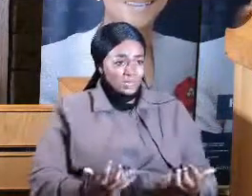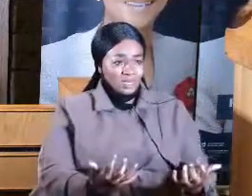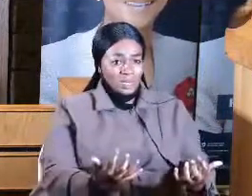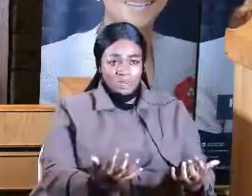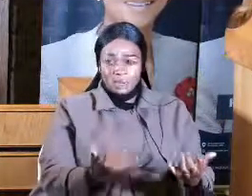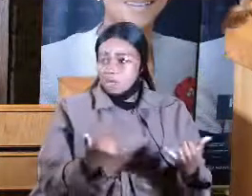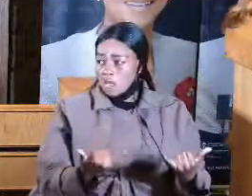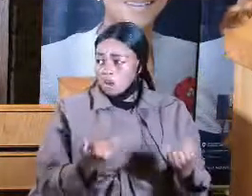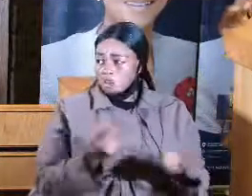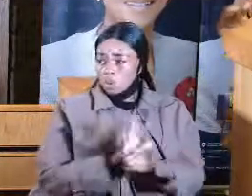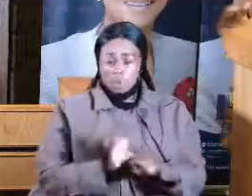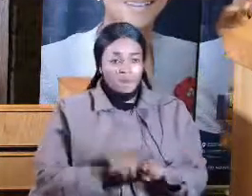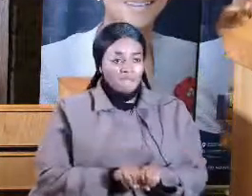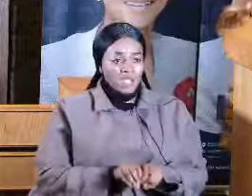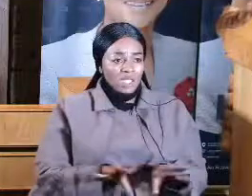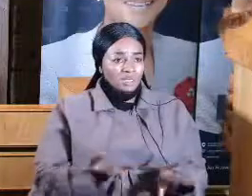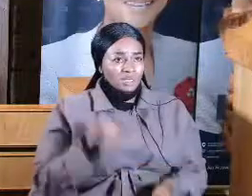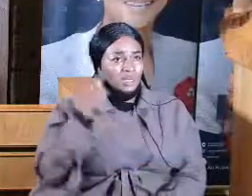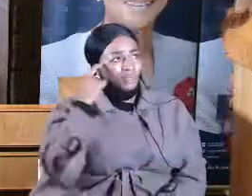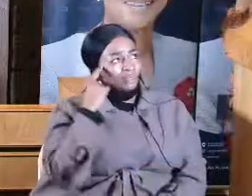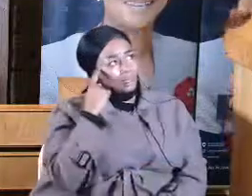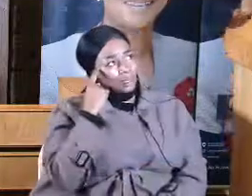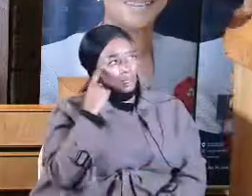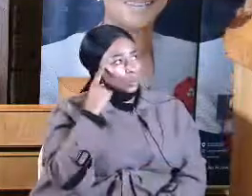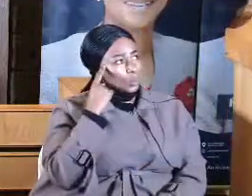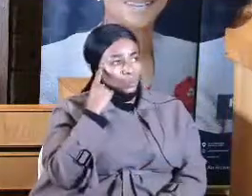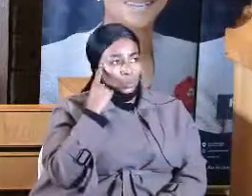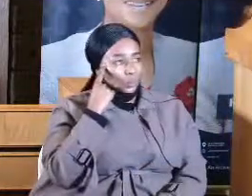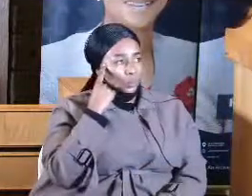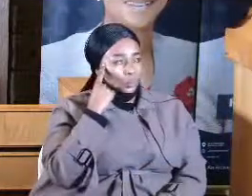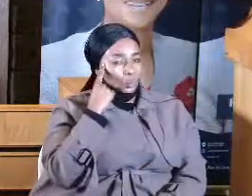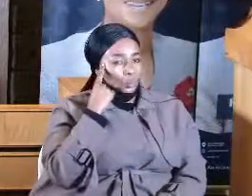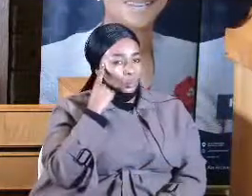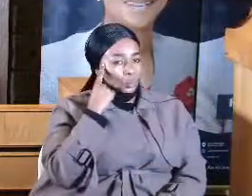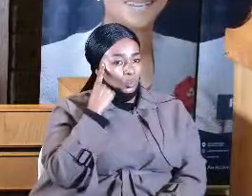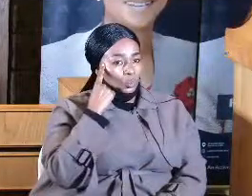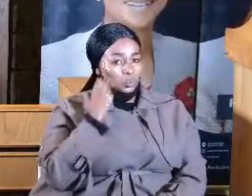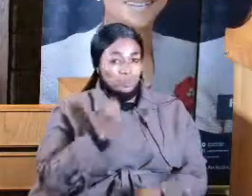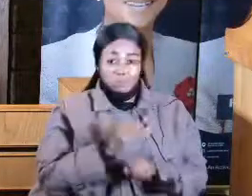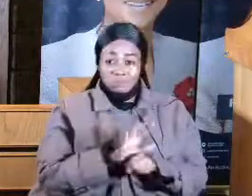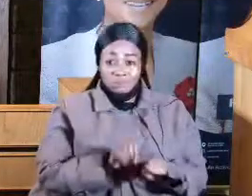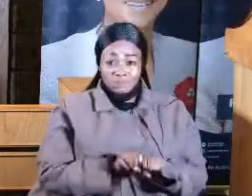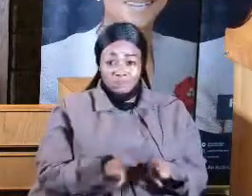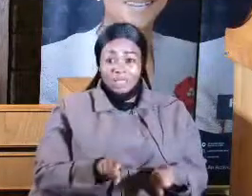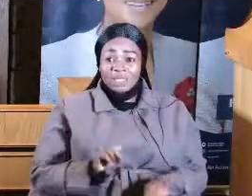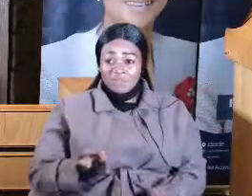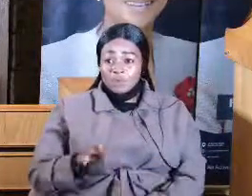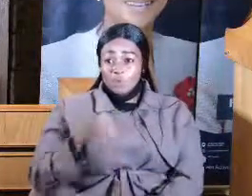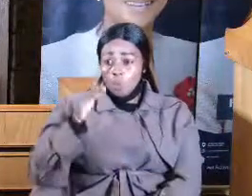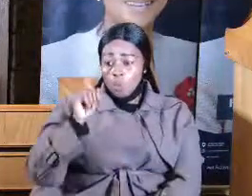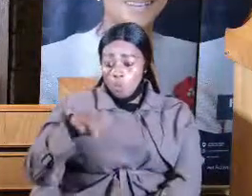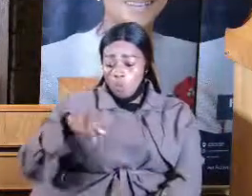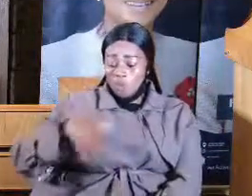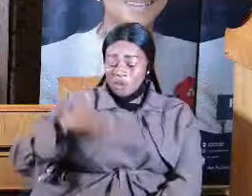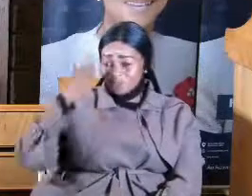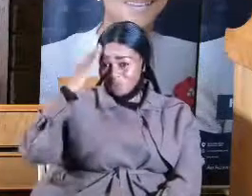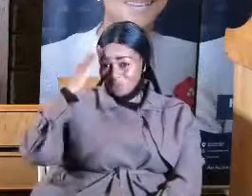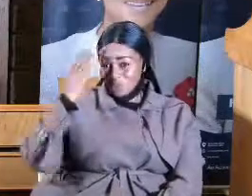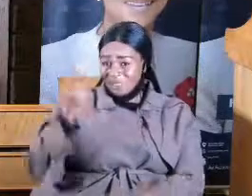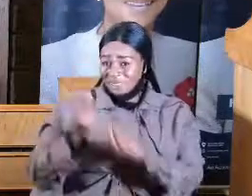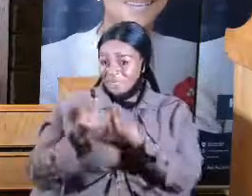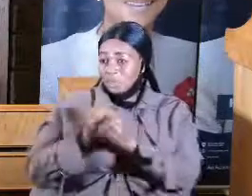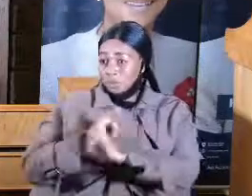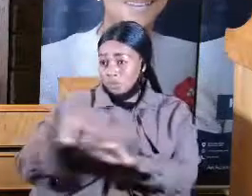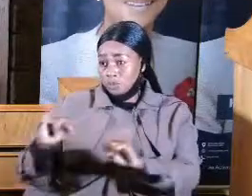of COVID-19 and thinking is the most horrible pandemic. If you want to know what is the most horrible